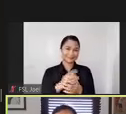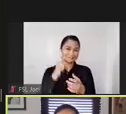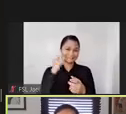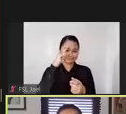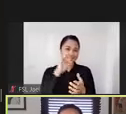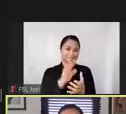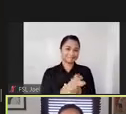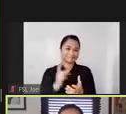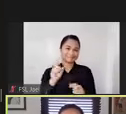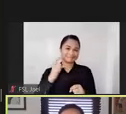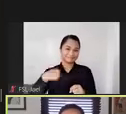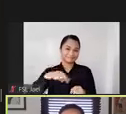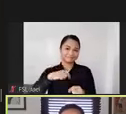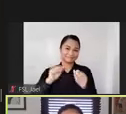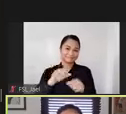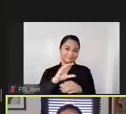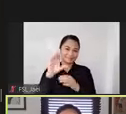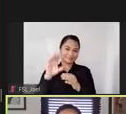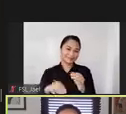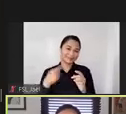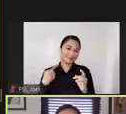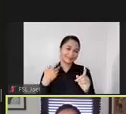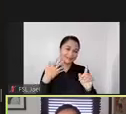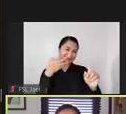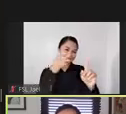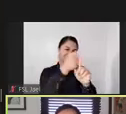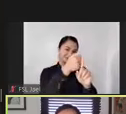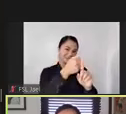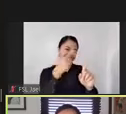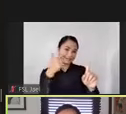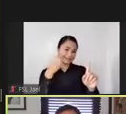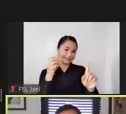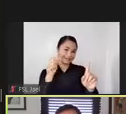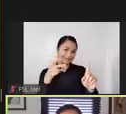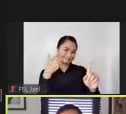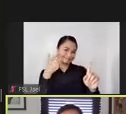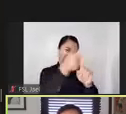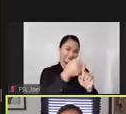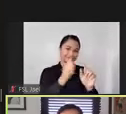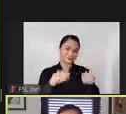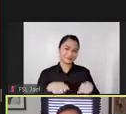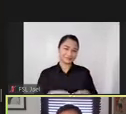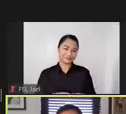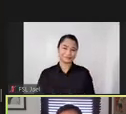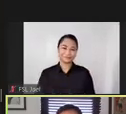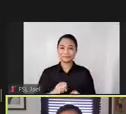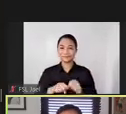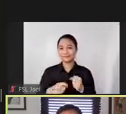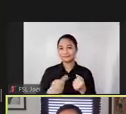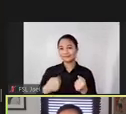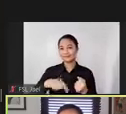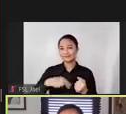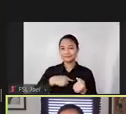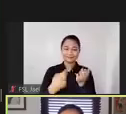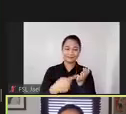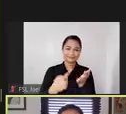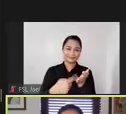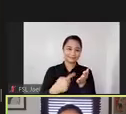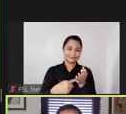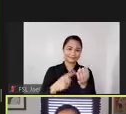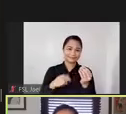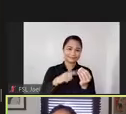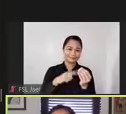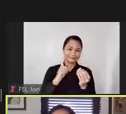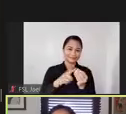let me talk about the different organizations that I'm a part of that I try to make